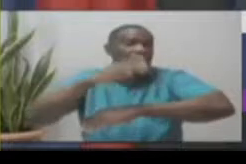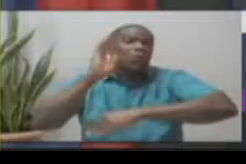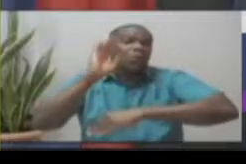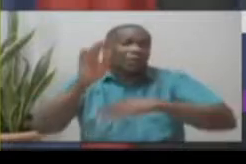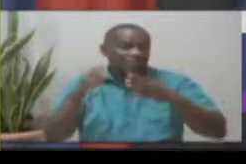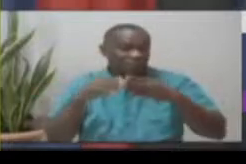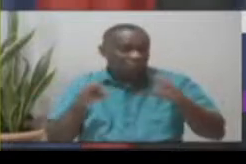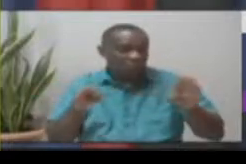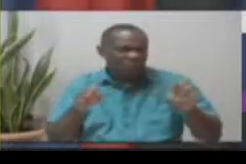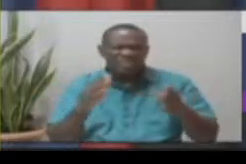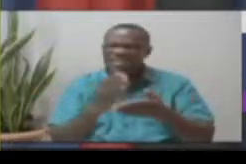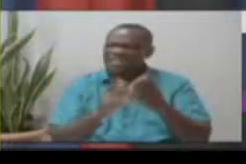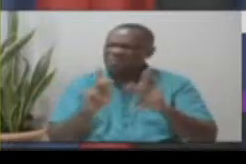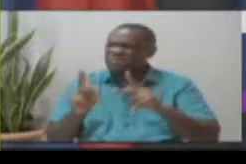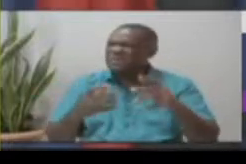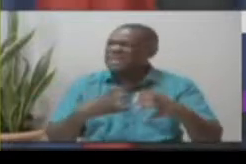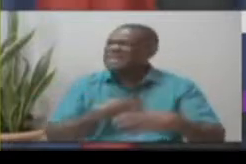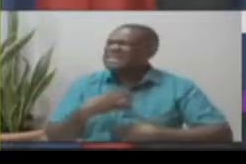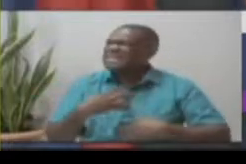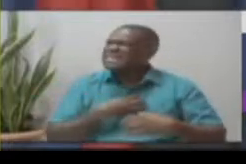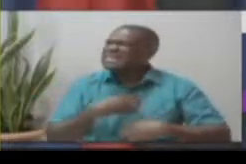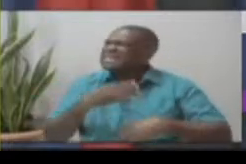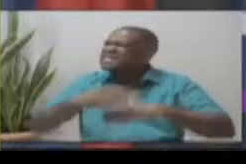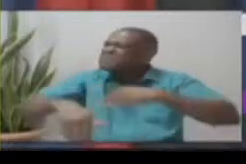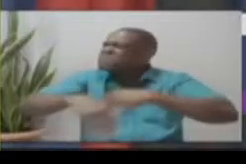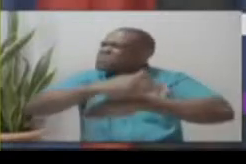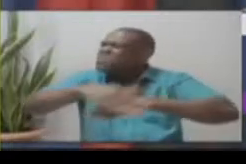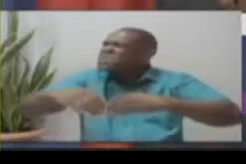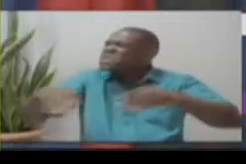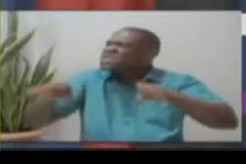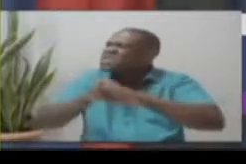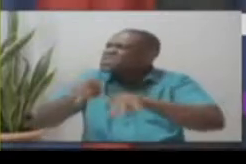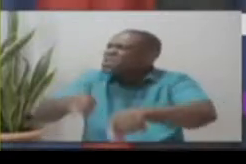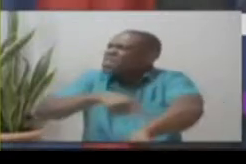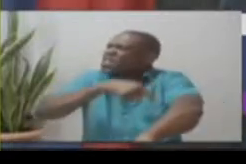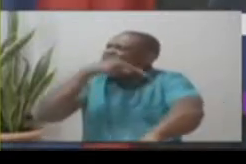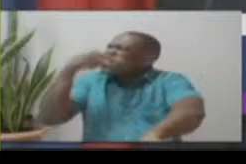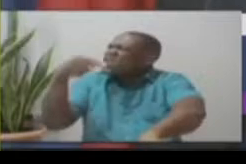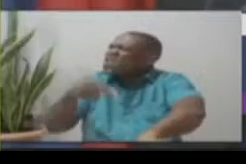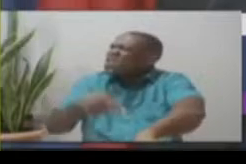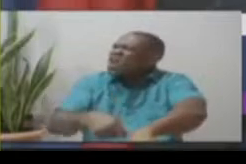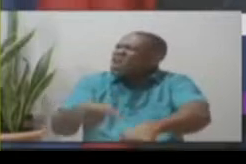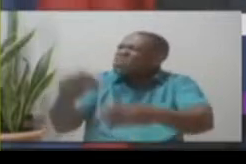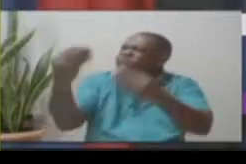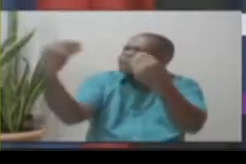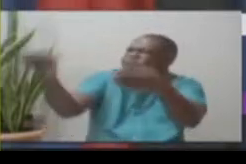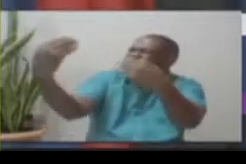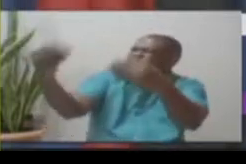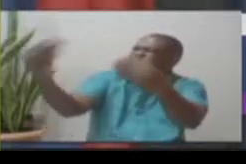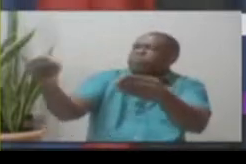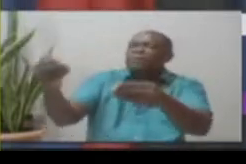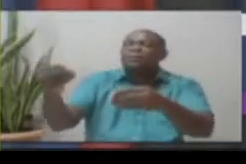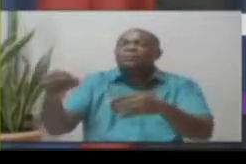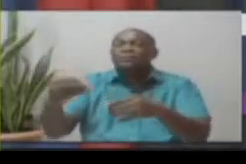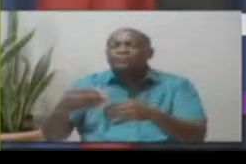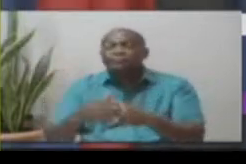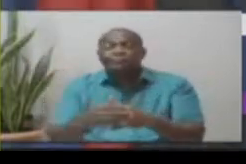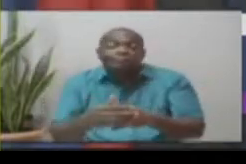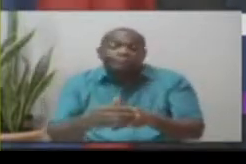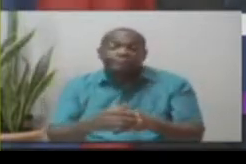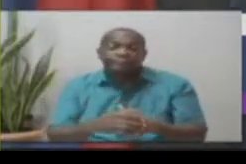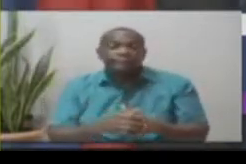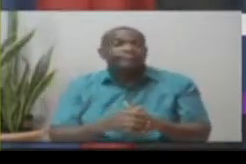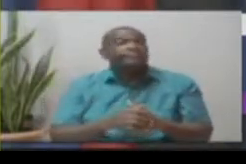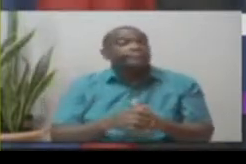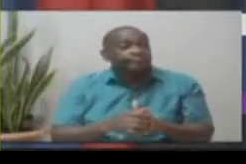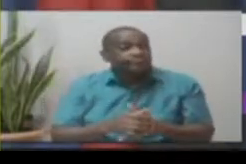kept the border closed in the beginning, and now we're opening it when there are challenges outside. Well, the